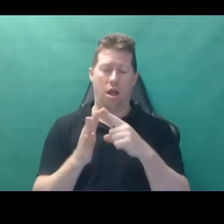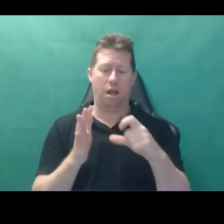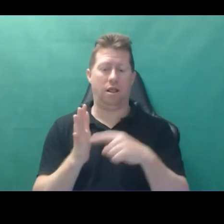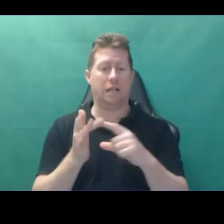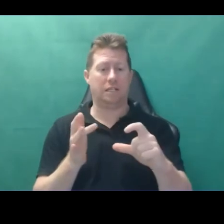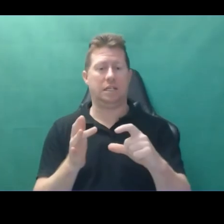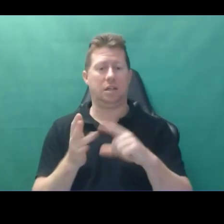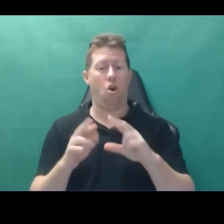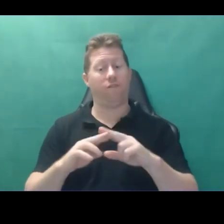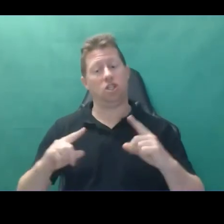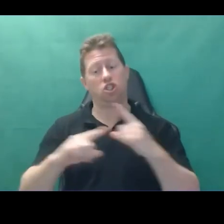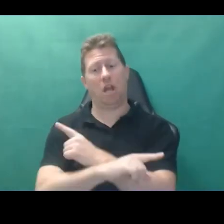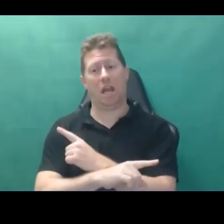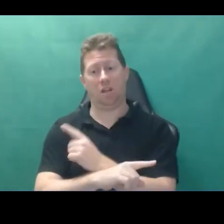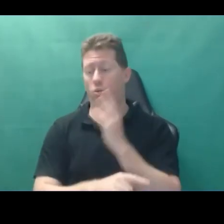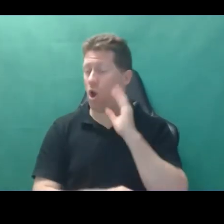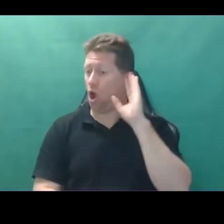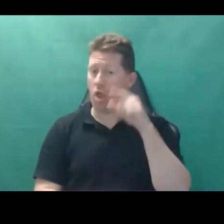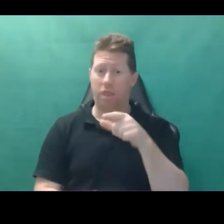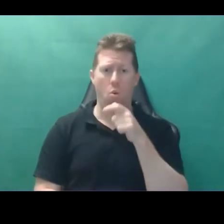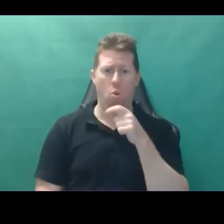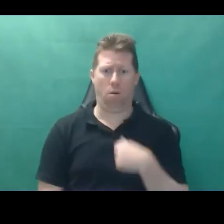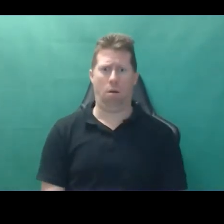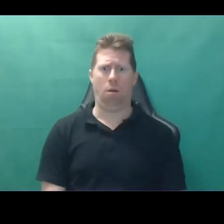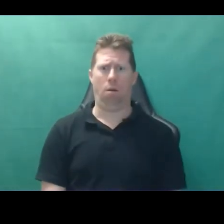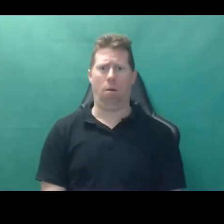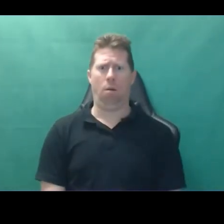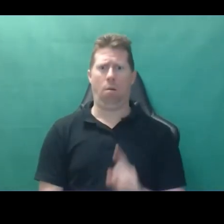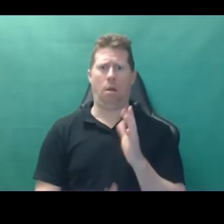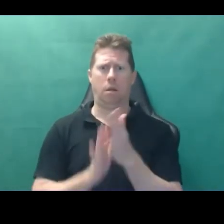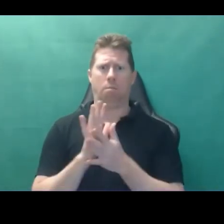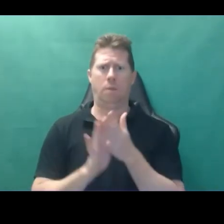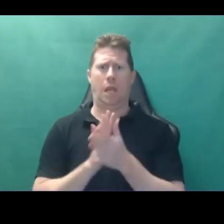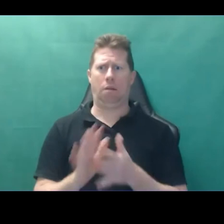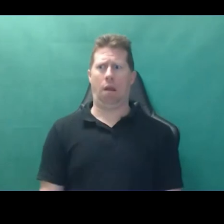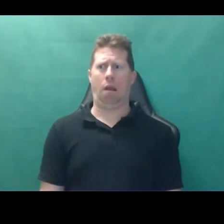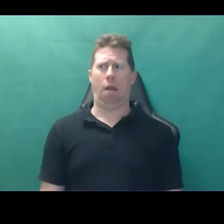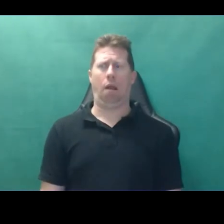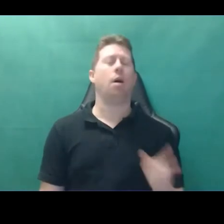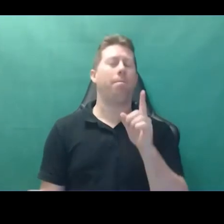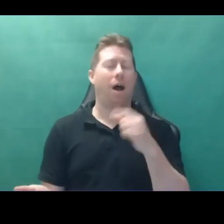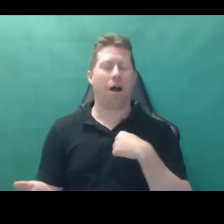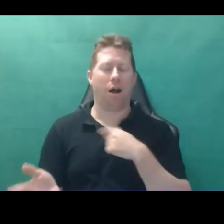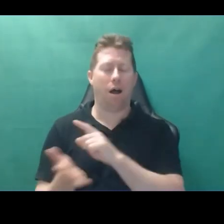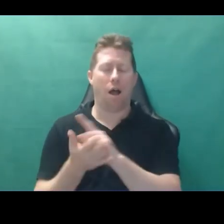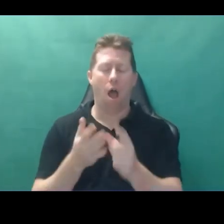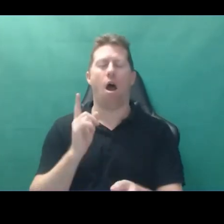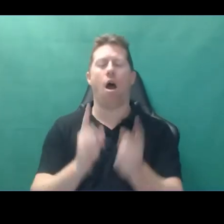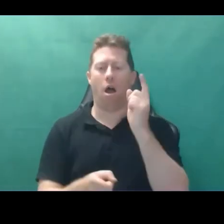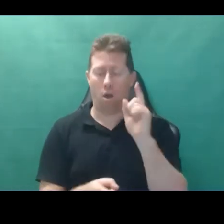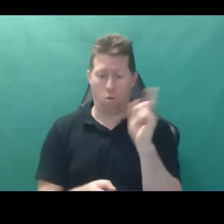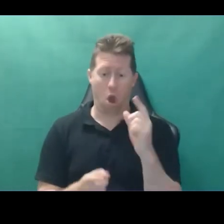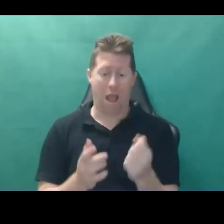I just used to freeze up because I was too terrifying, but it just means that the idea that you come up with a